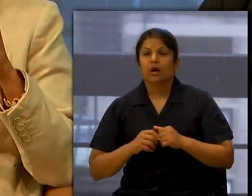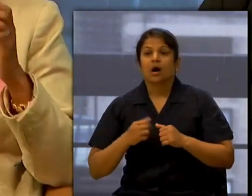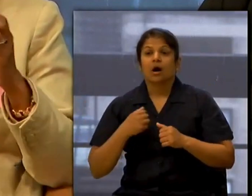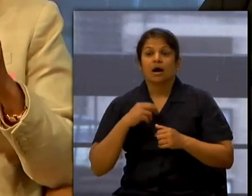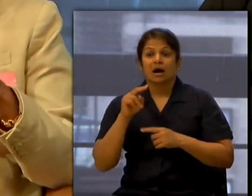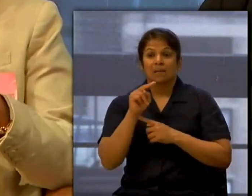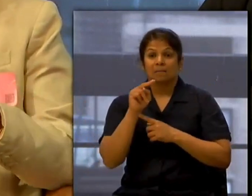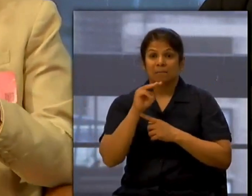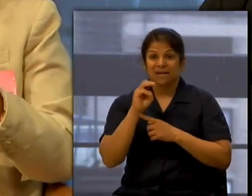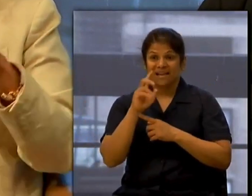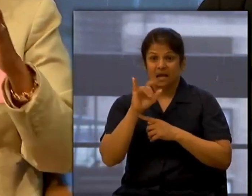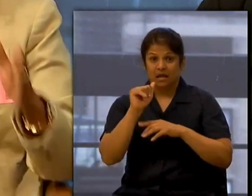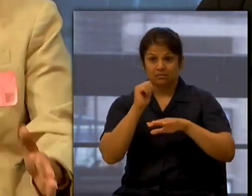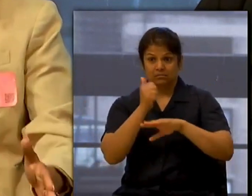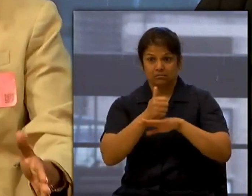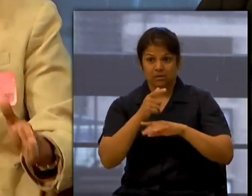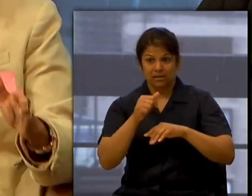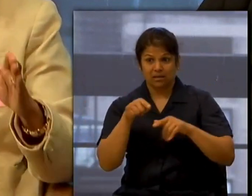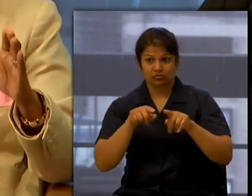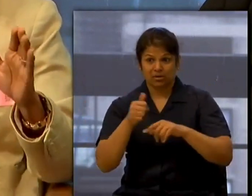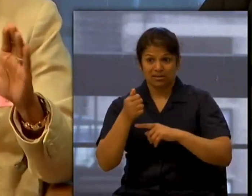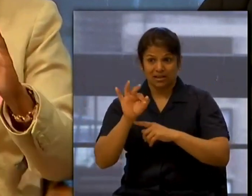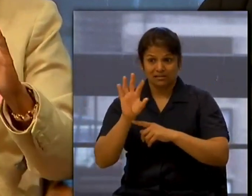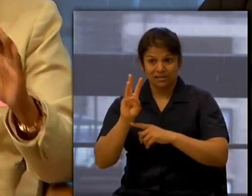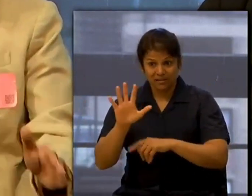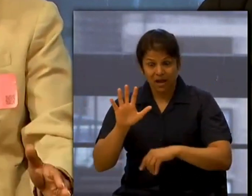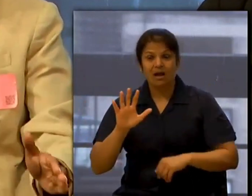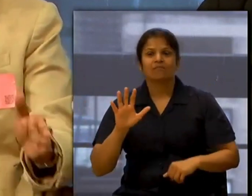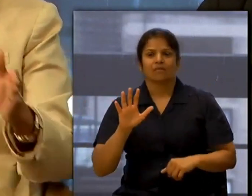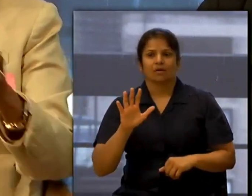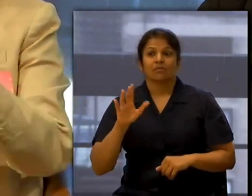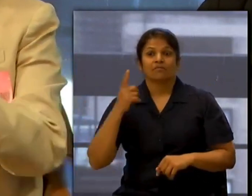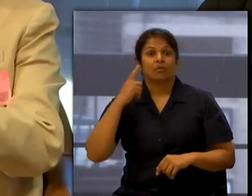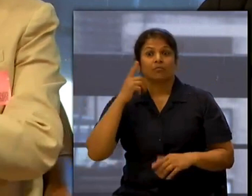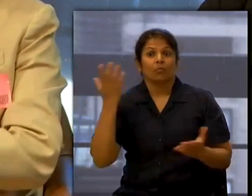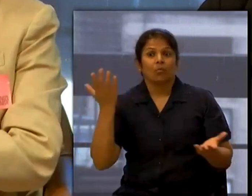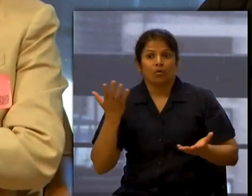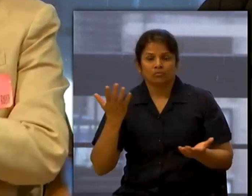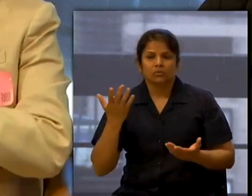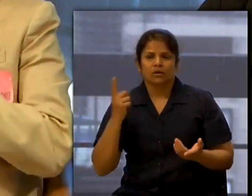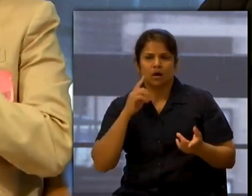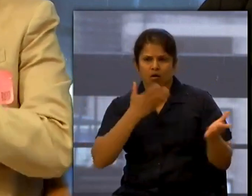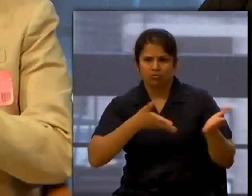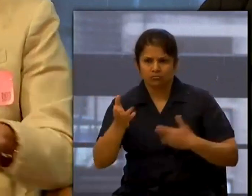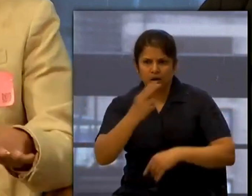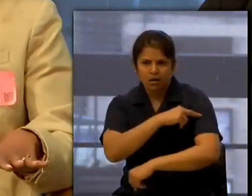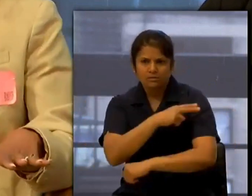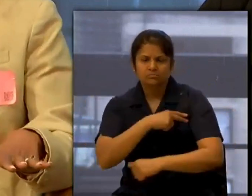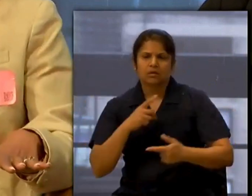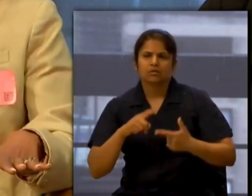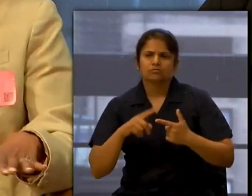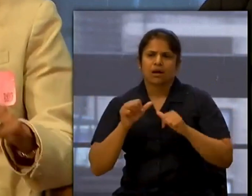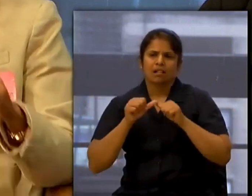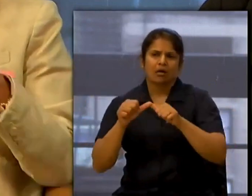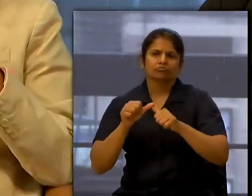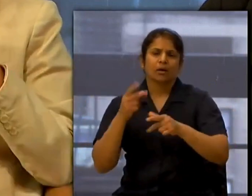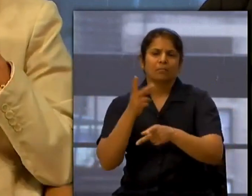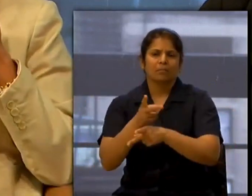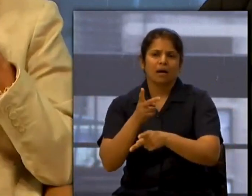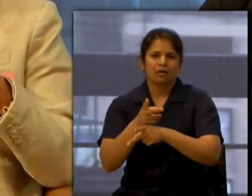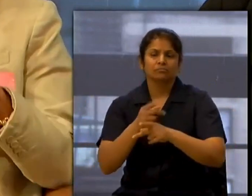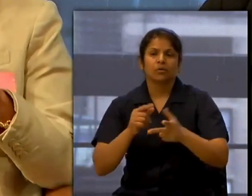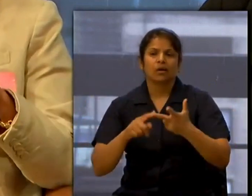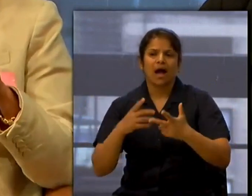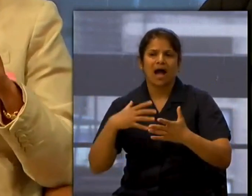really intended for you either hospitalized in a long-term care facility or you're in an outpatient clinic and nothing in between. And that was